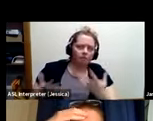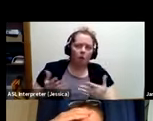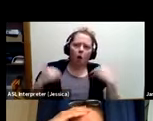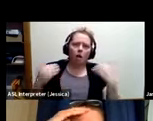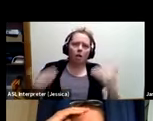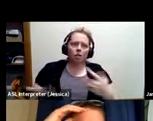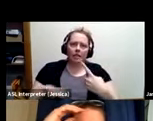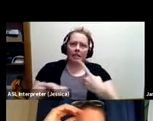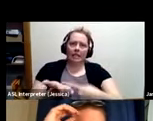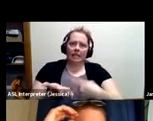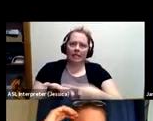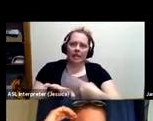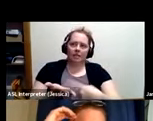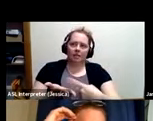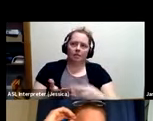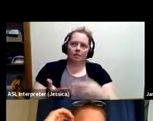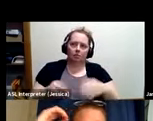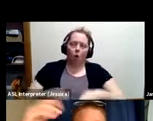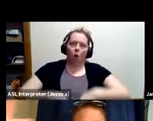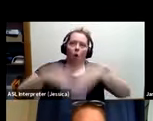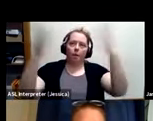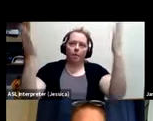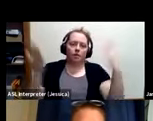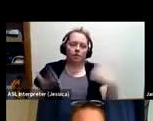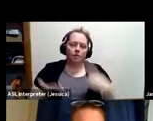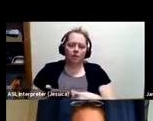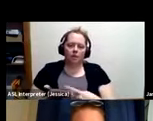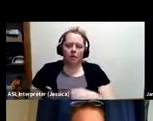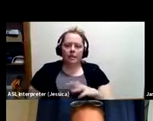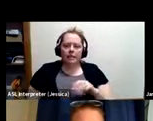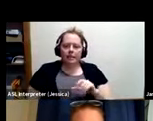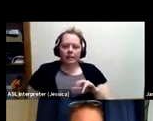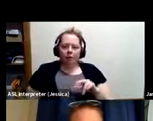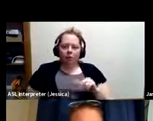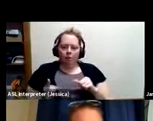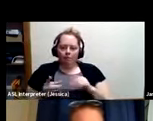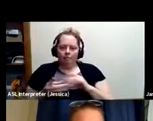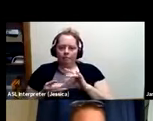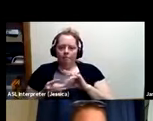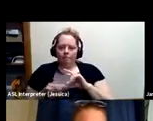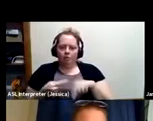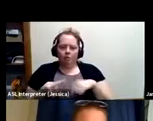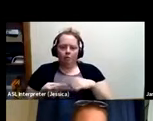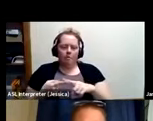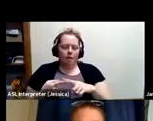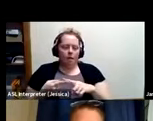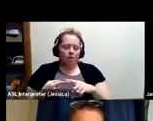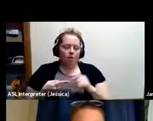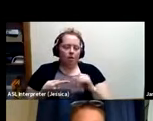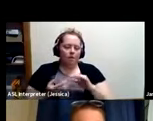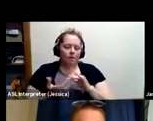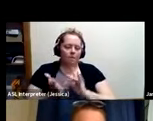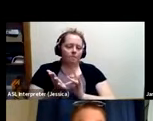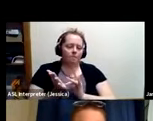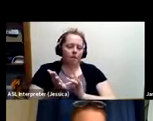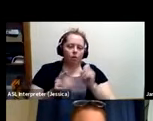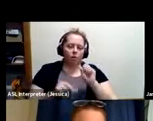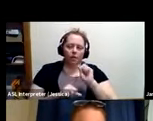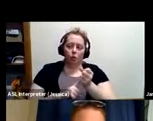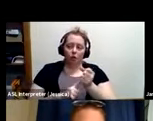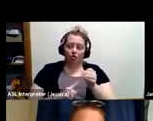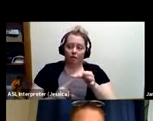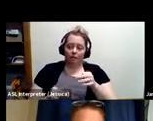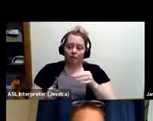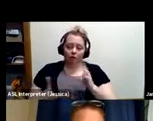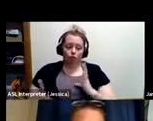what Ciora was saying, if in a medical situation, if a trans person says you've caused harm, believe